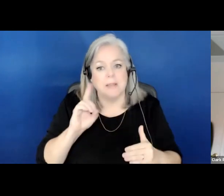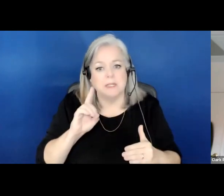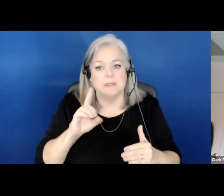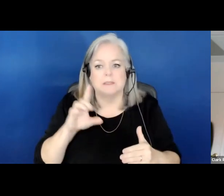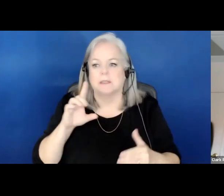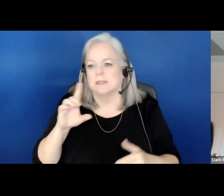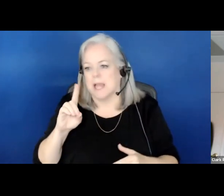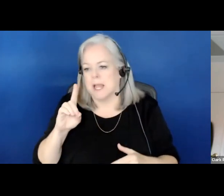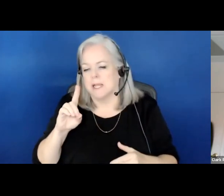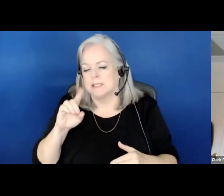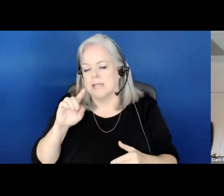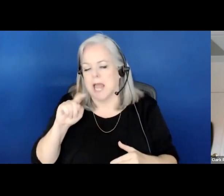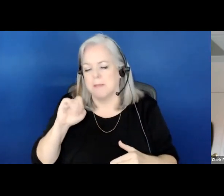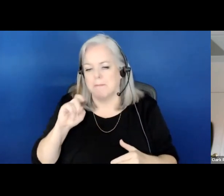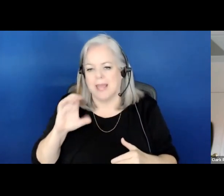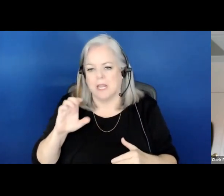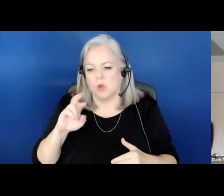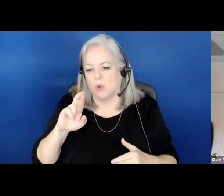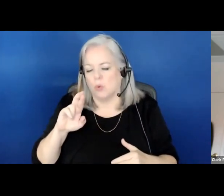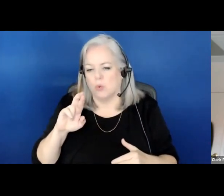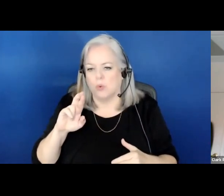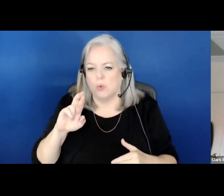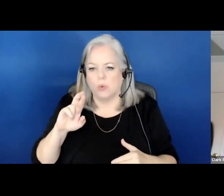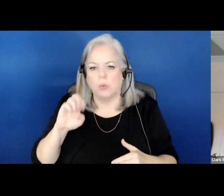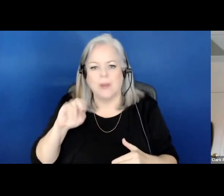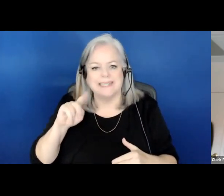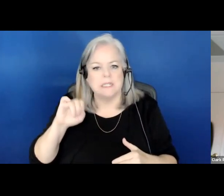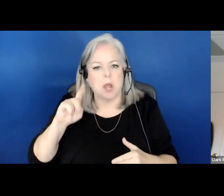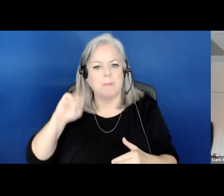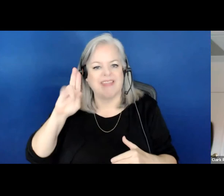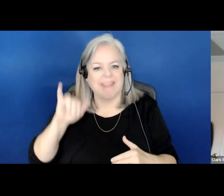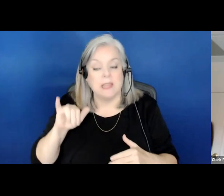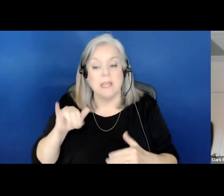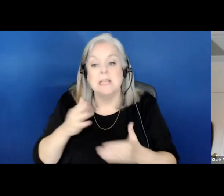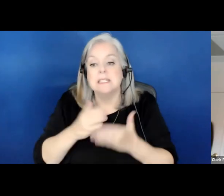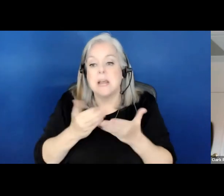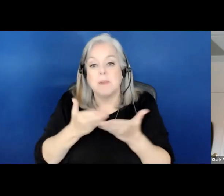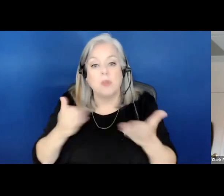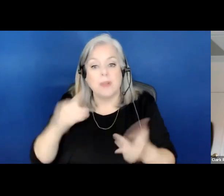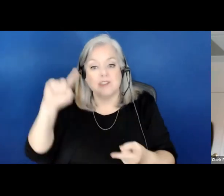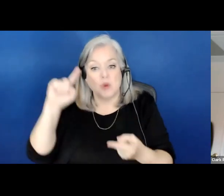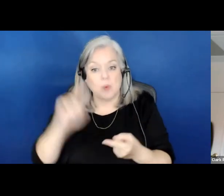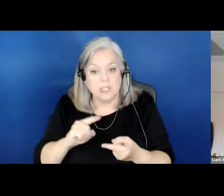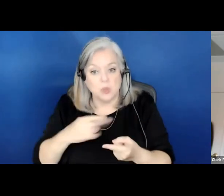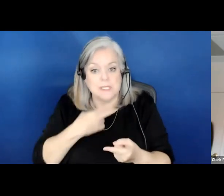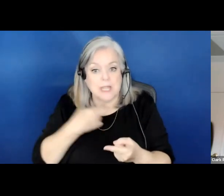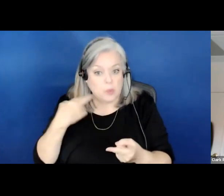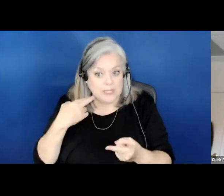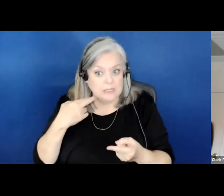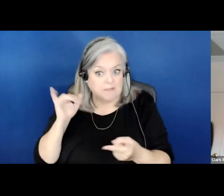Some of the ways to reduce the risk of diabetic retinopathy.